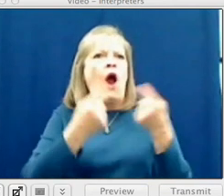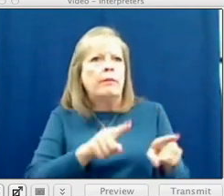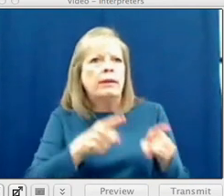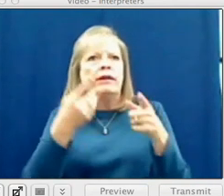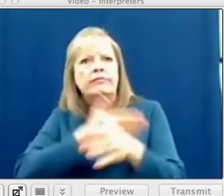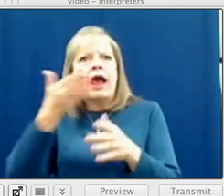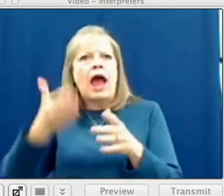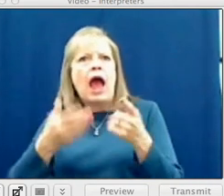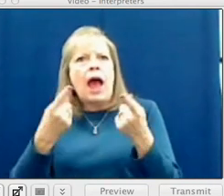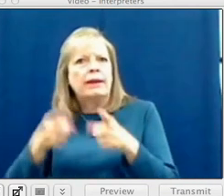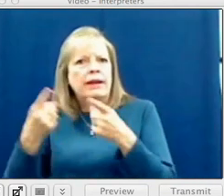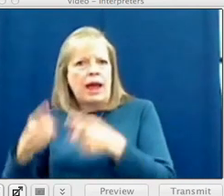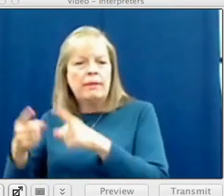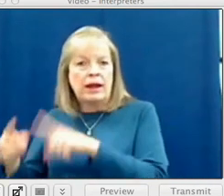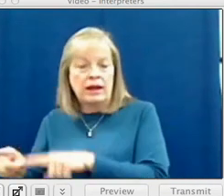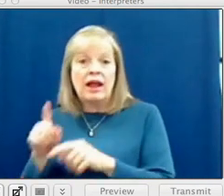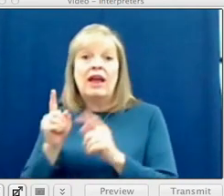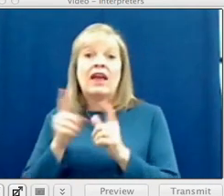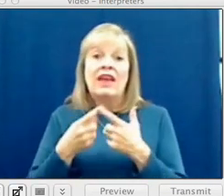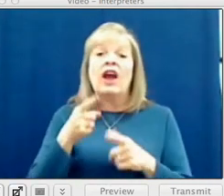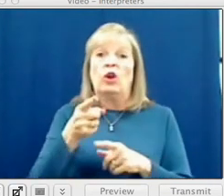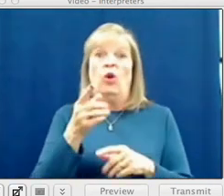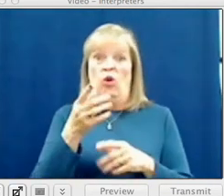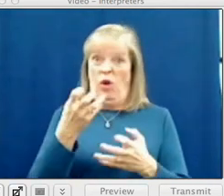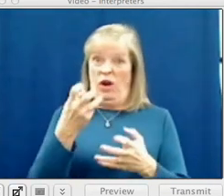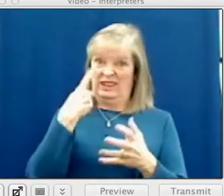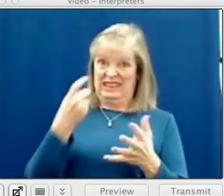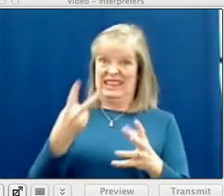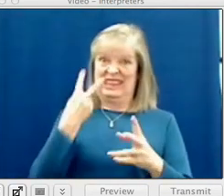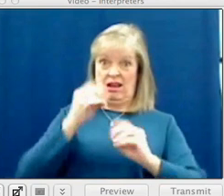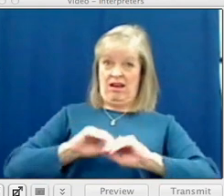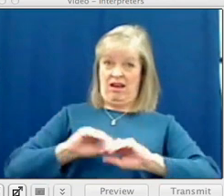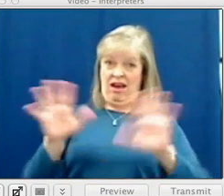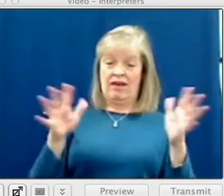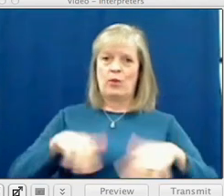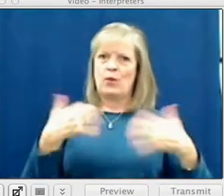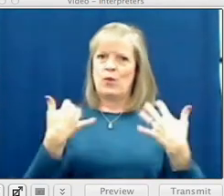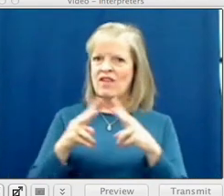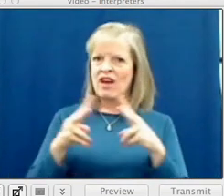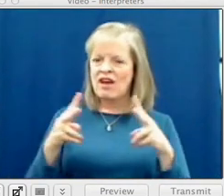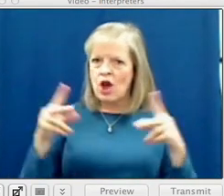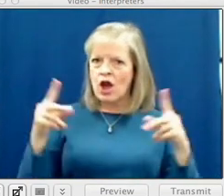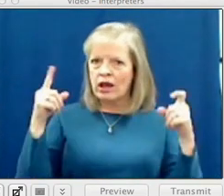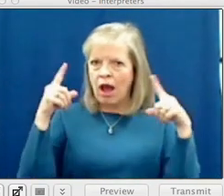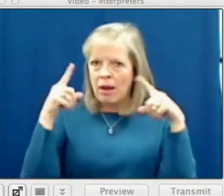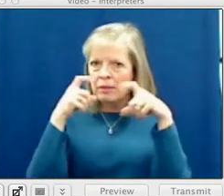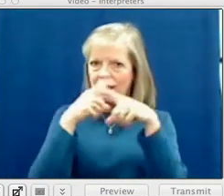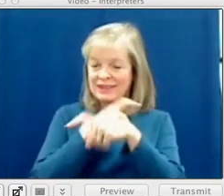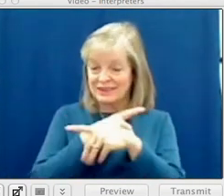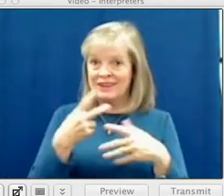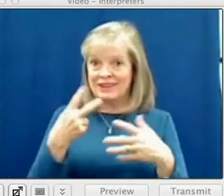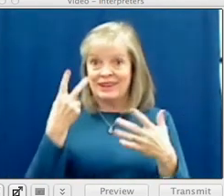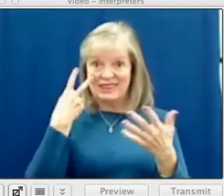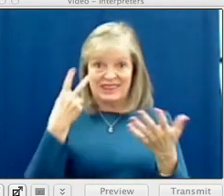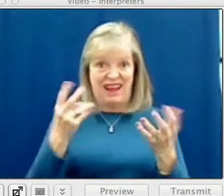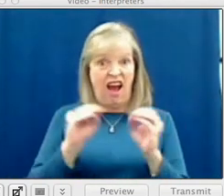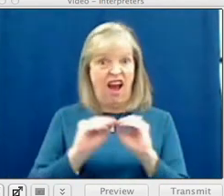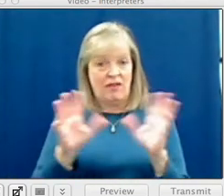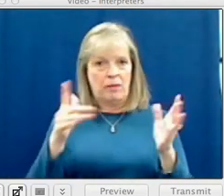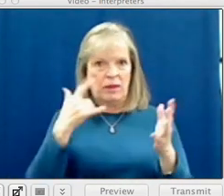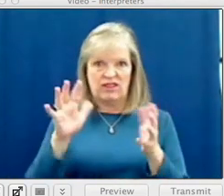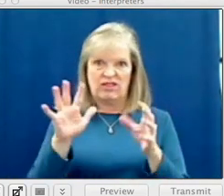case that actually gets revealed. You can just look at it by the sheer the fact that it takes up the entire second